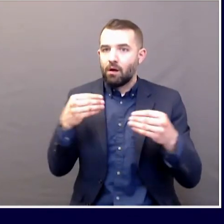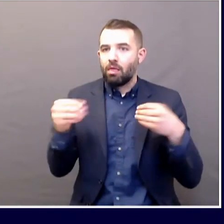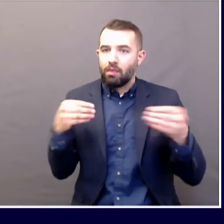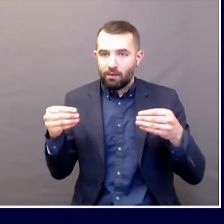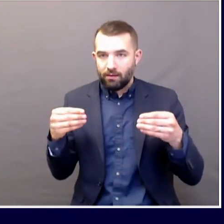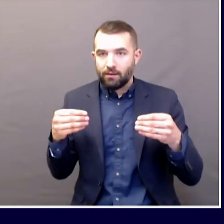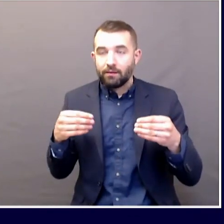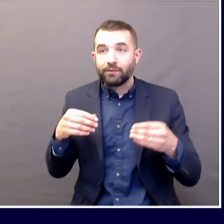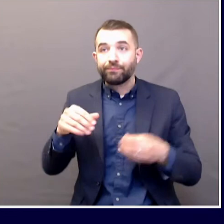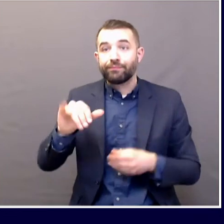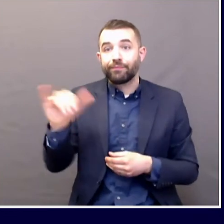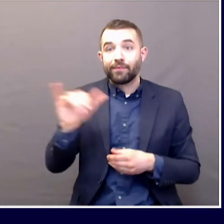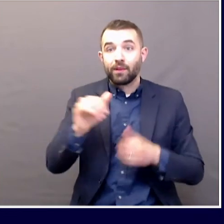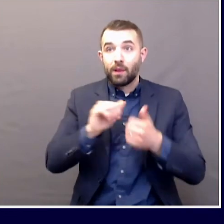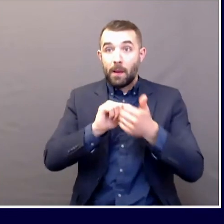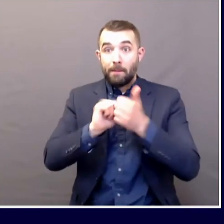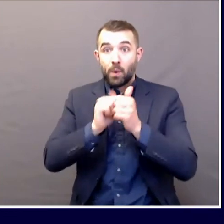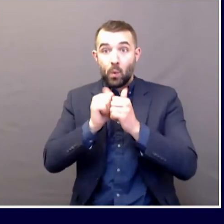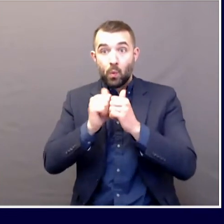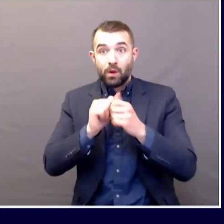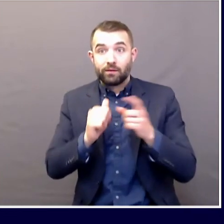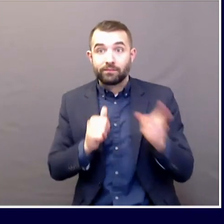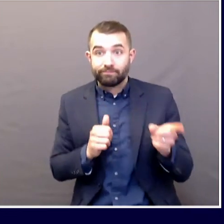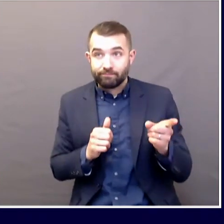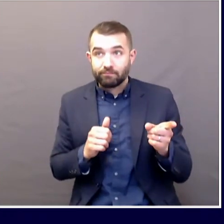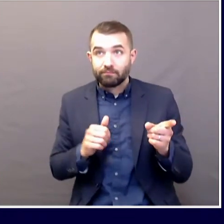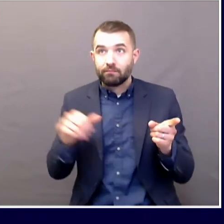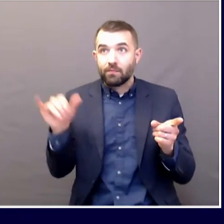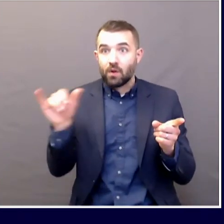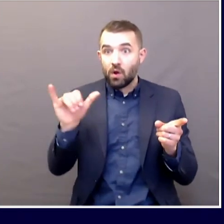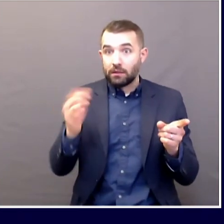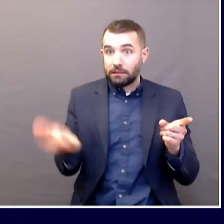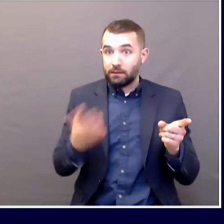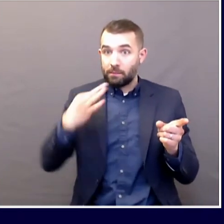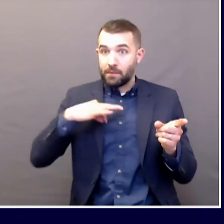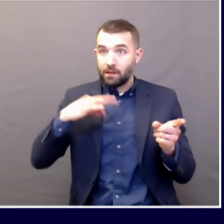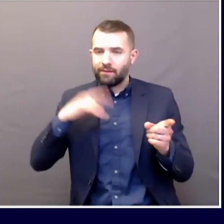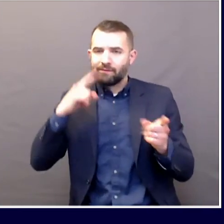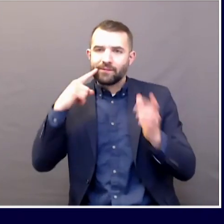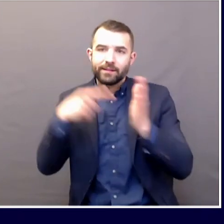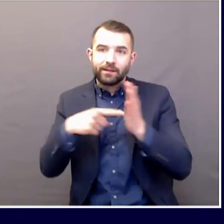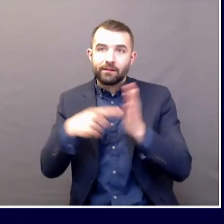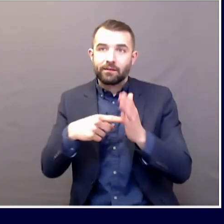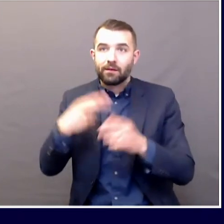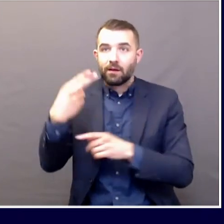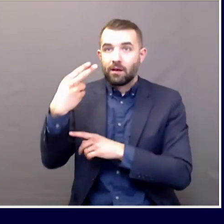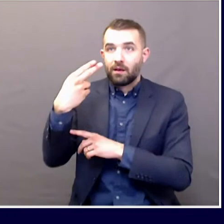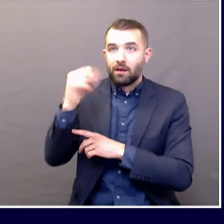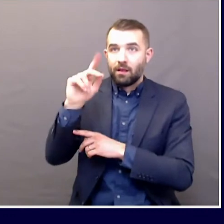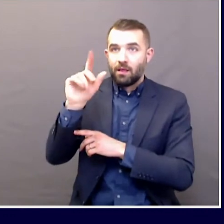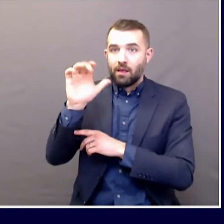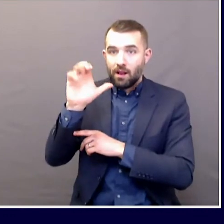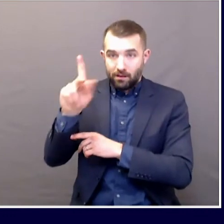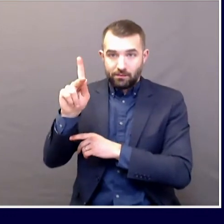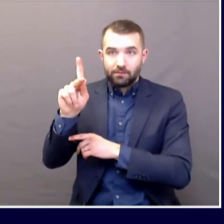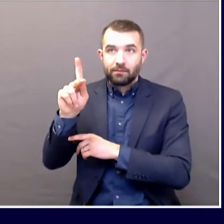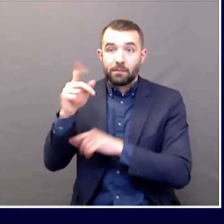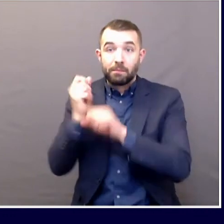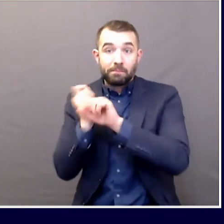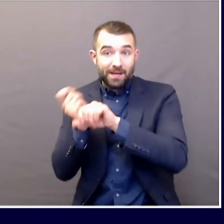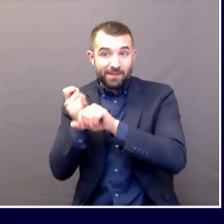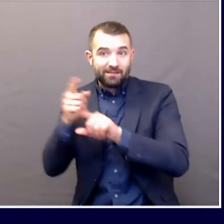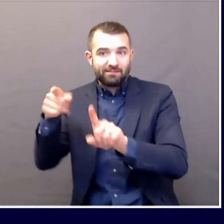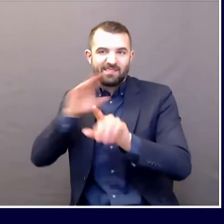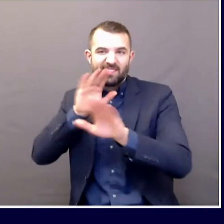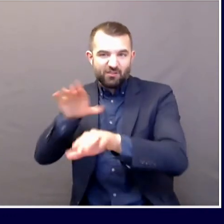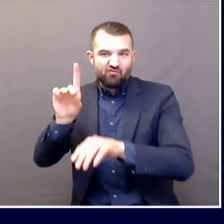similar facilities, specifically Hadlock Field? Yeah, we are in active review of all of our